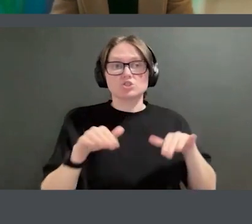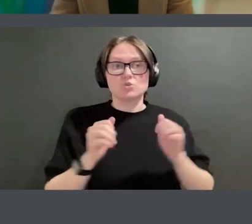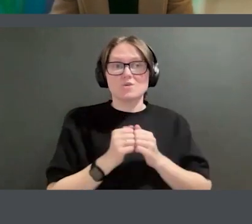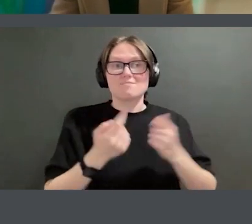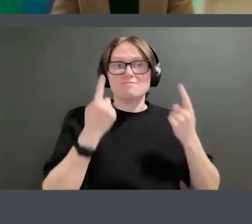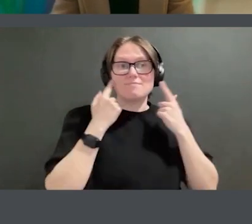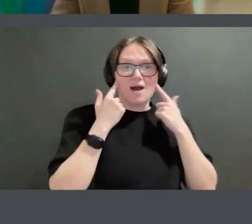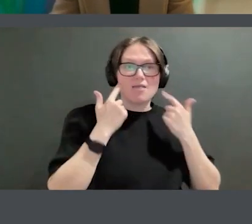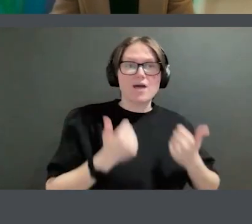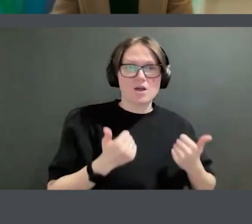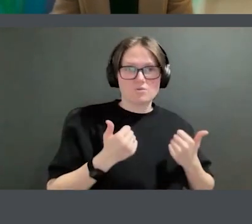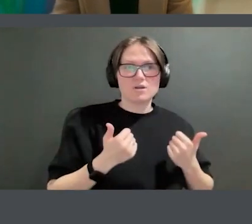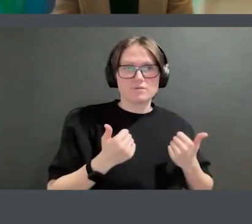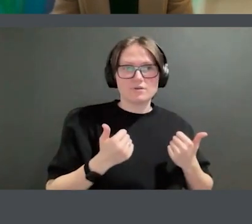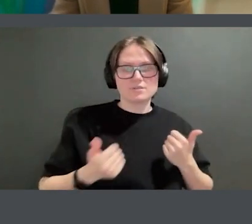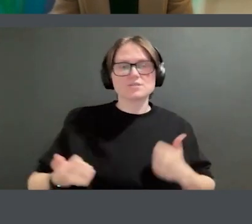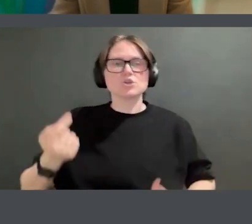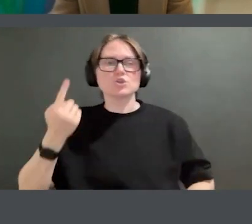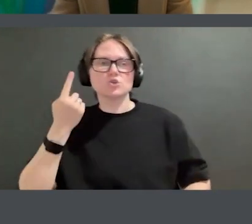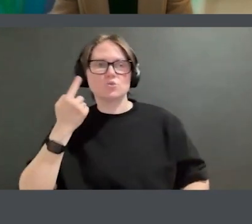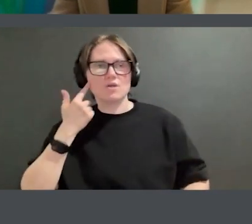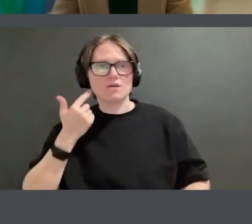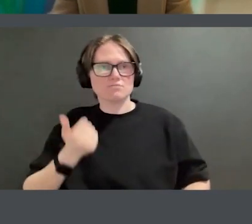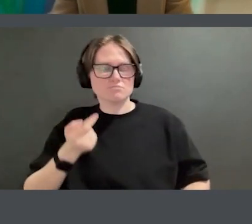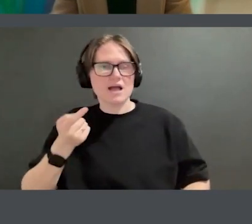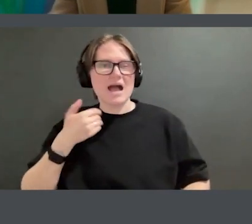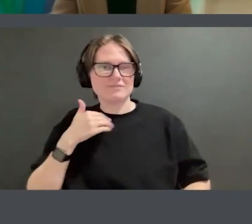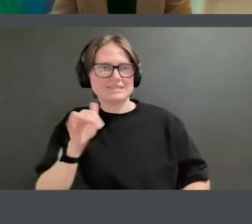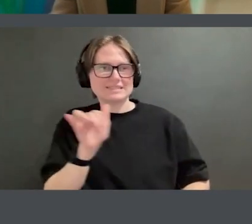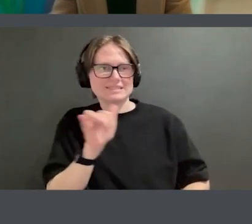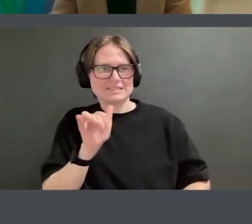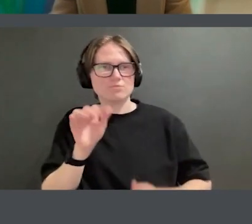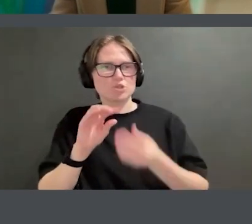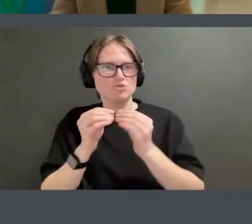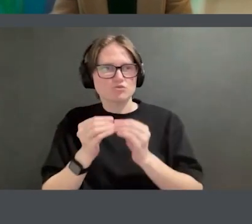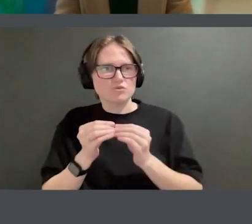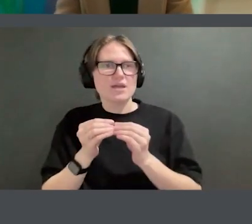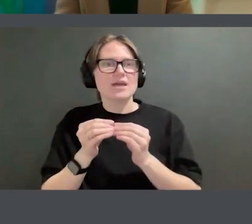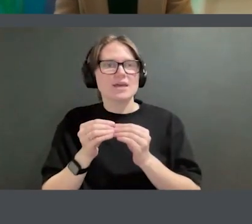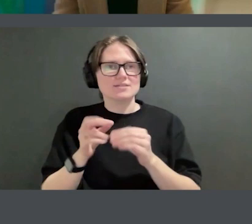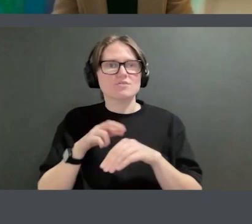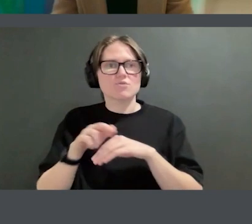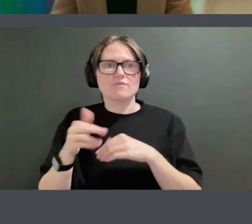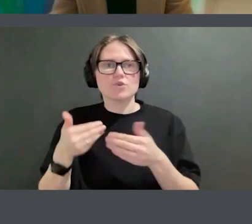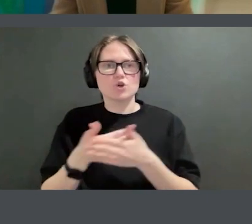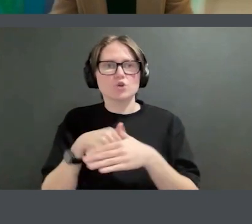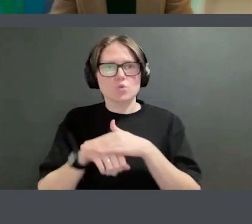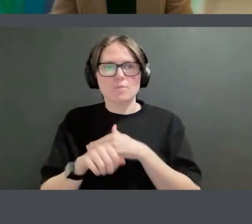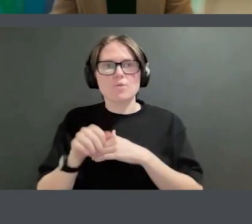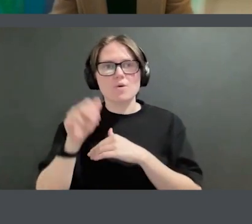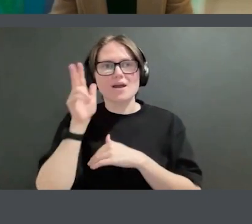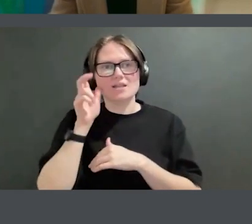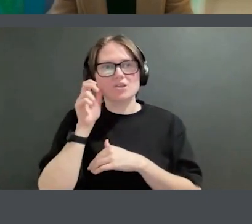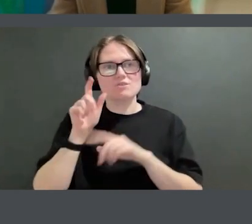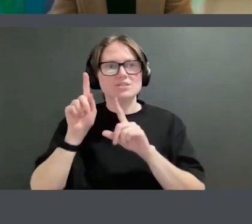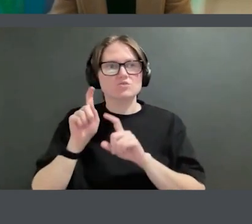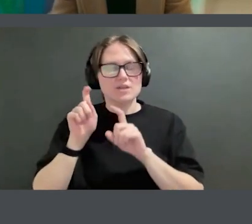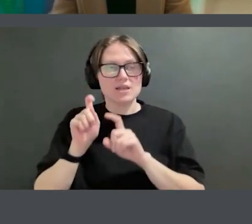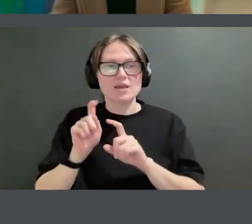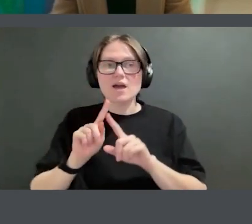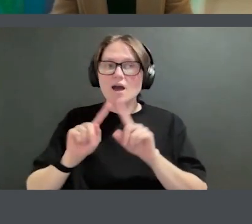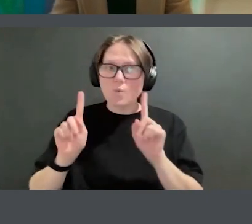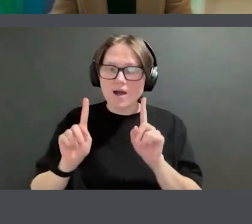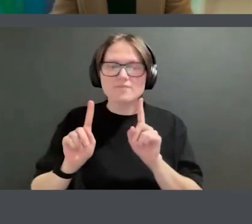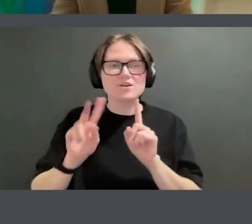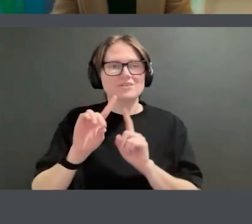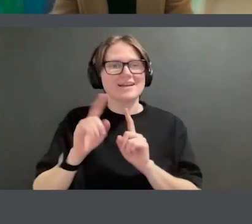hearing loss, children with unilateral hearing loss have similar rates of referred newborn hearing screening. However, their diagnosis of unilateral